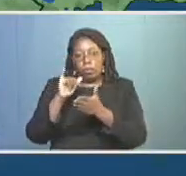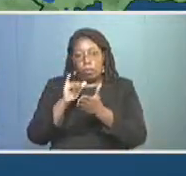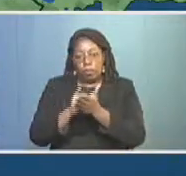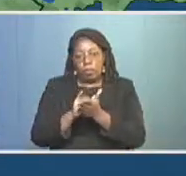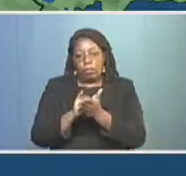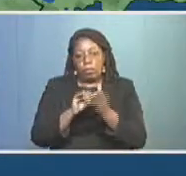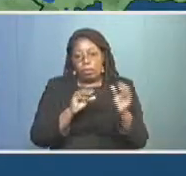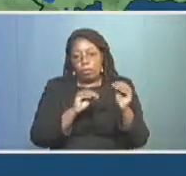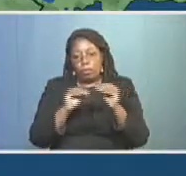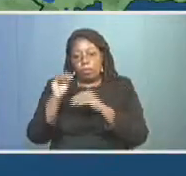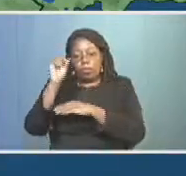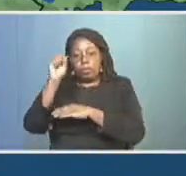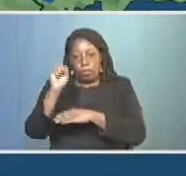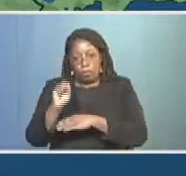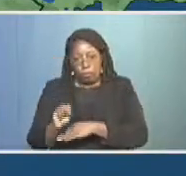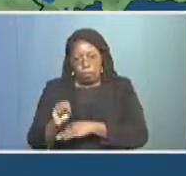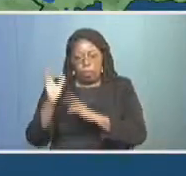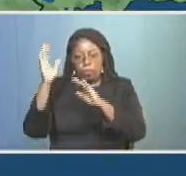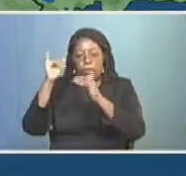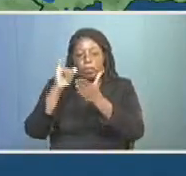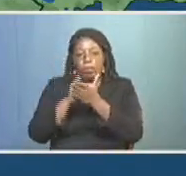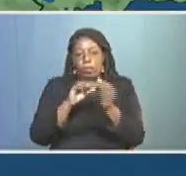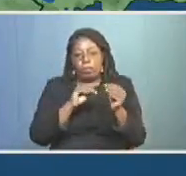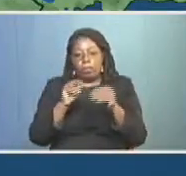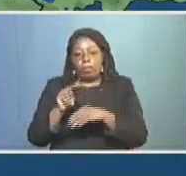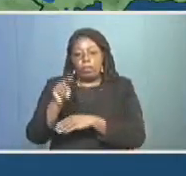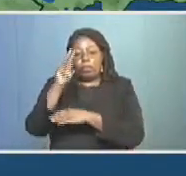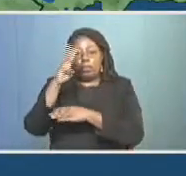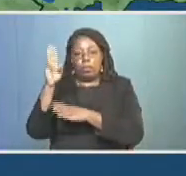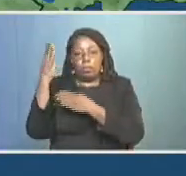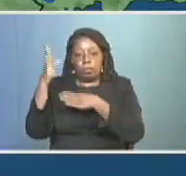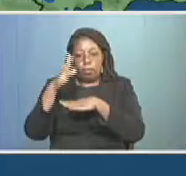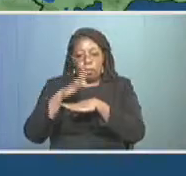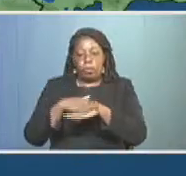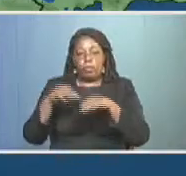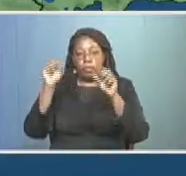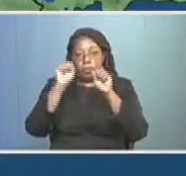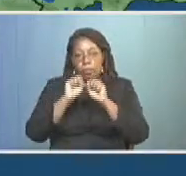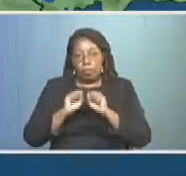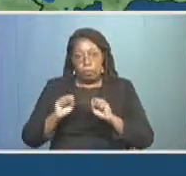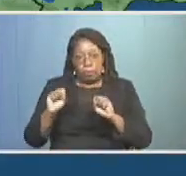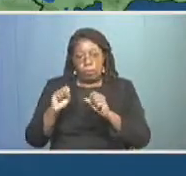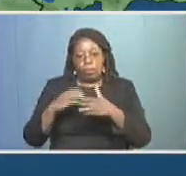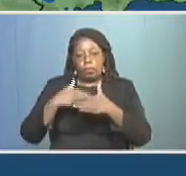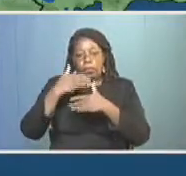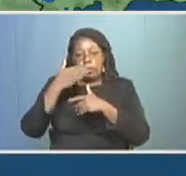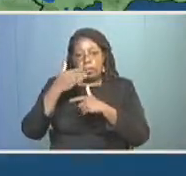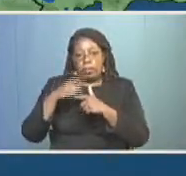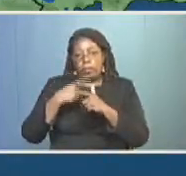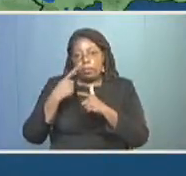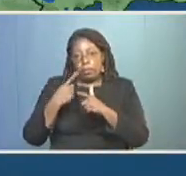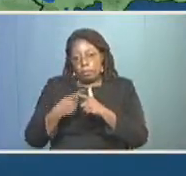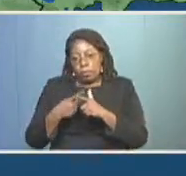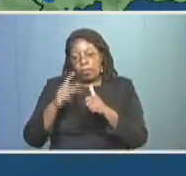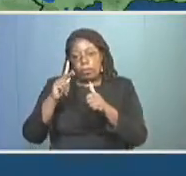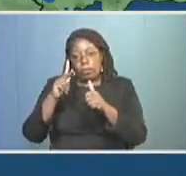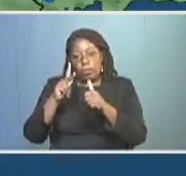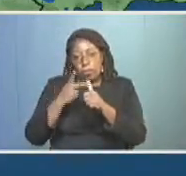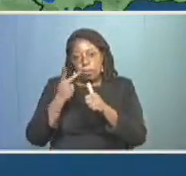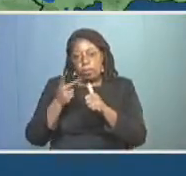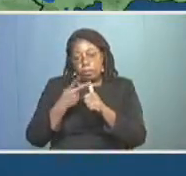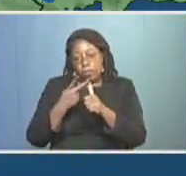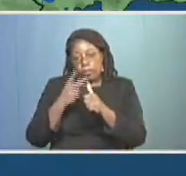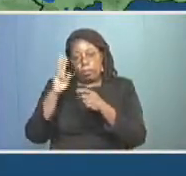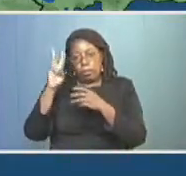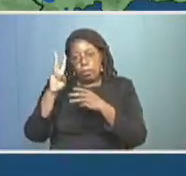pushing towards the south and east. We expect that to move into the northwest Bahamas on Saturday, and that will be followed by a second front on Tuesday of next week.